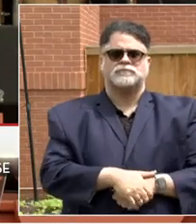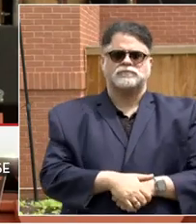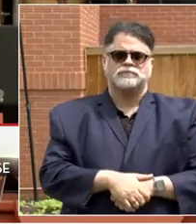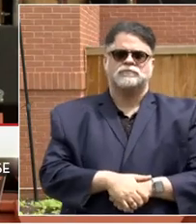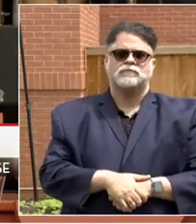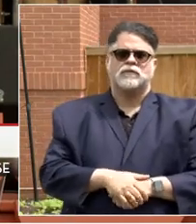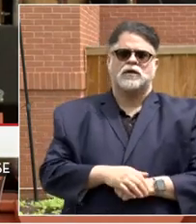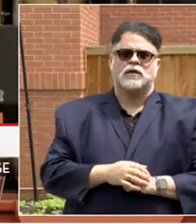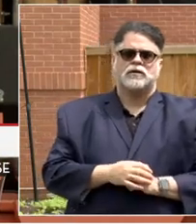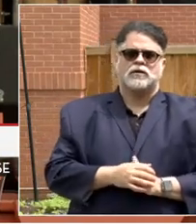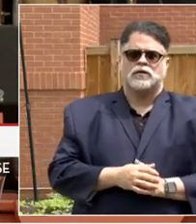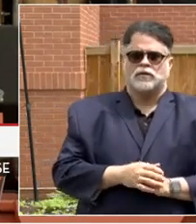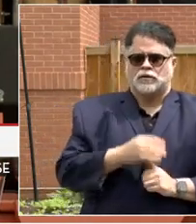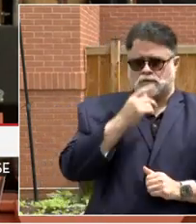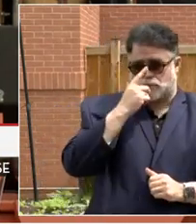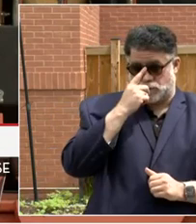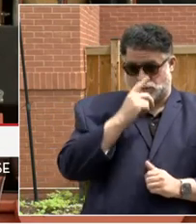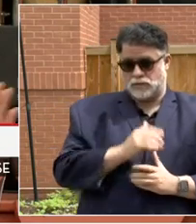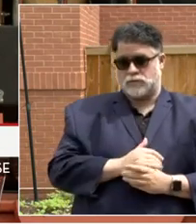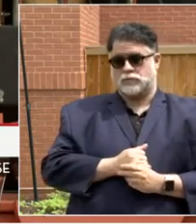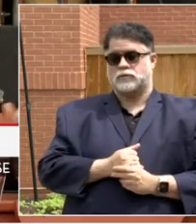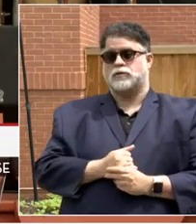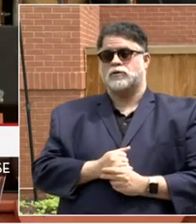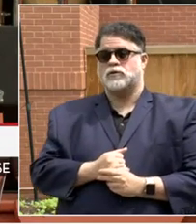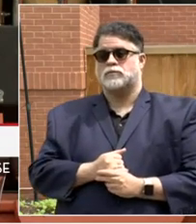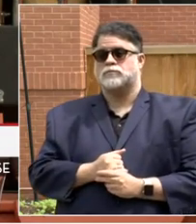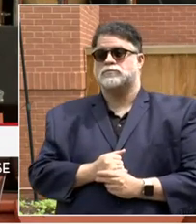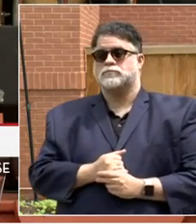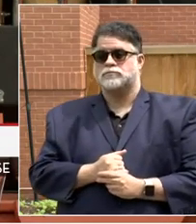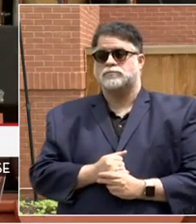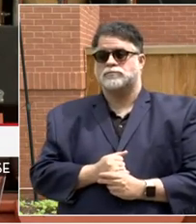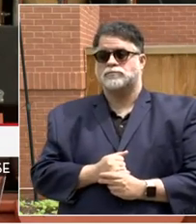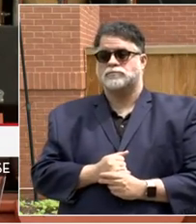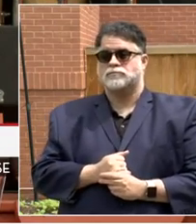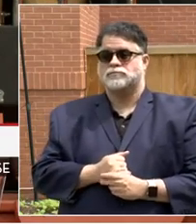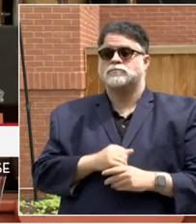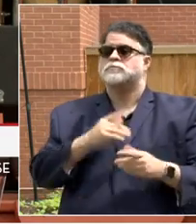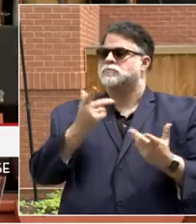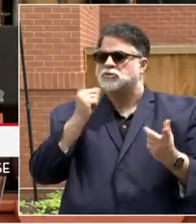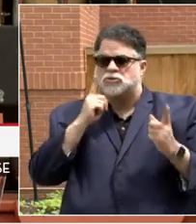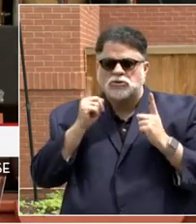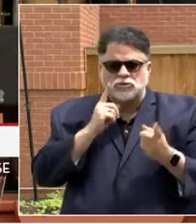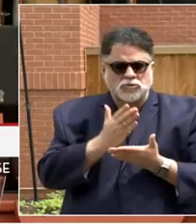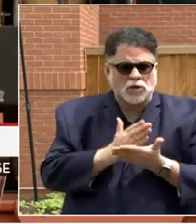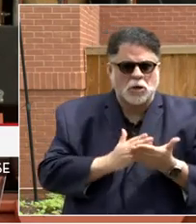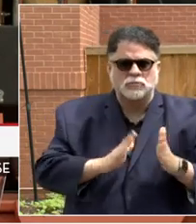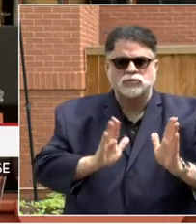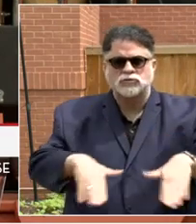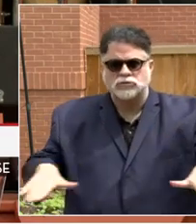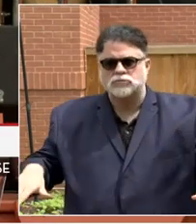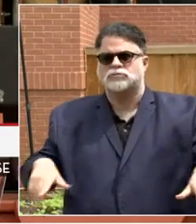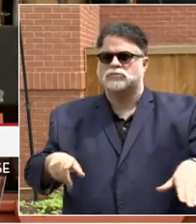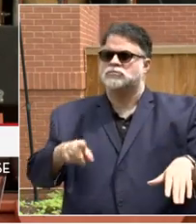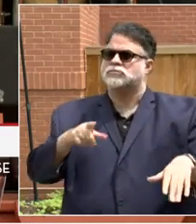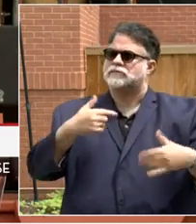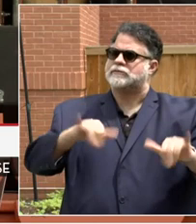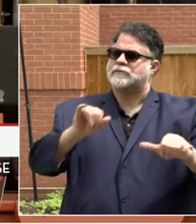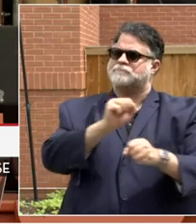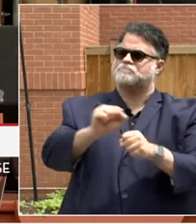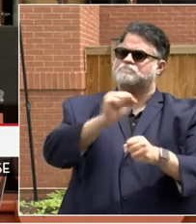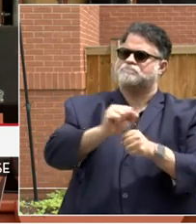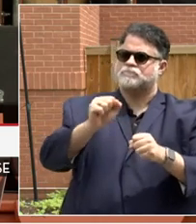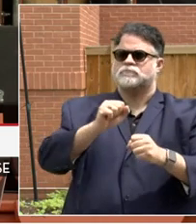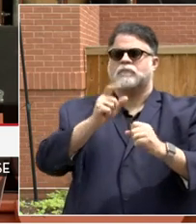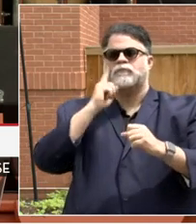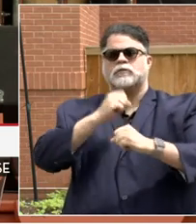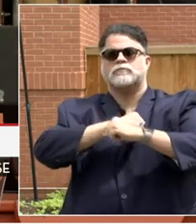clear from our kids and our school communities. We're going to keep working on security in our buildings, but for safe